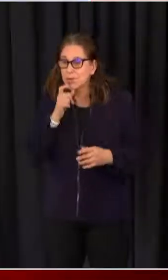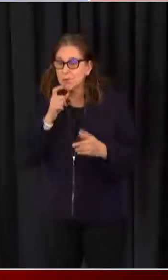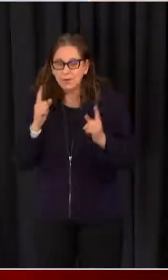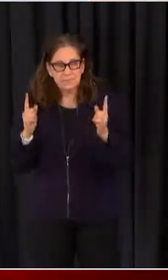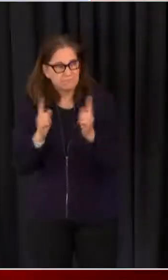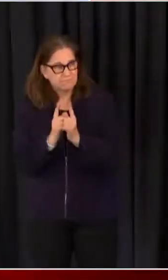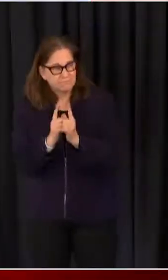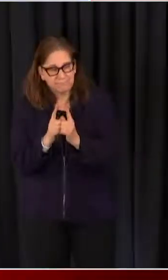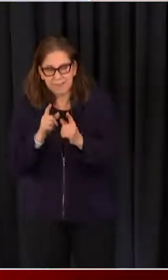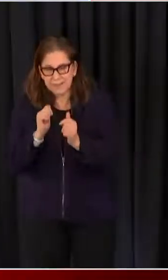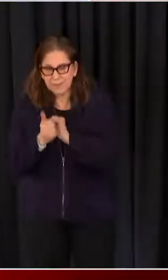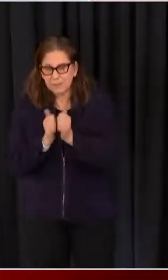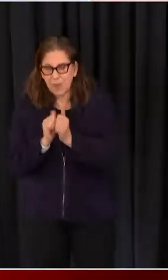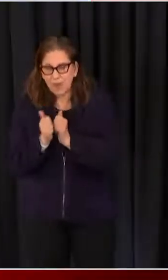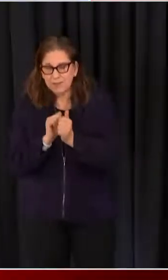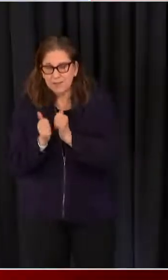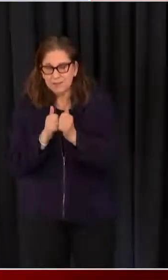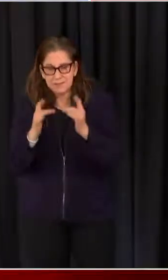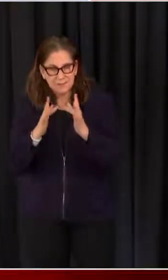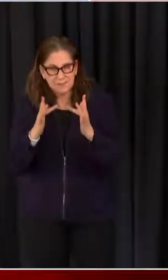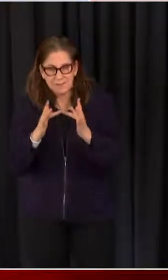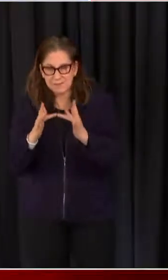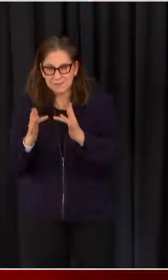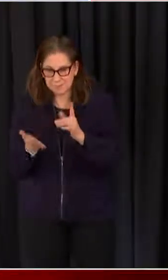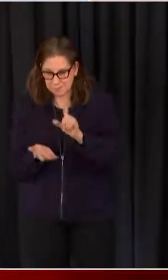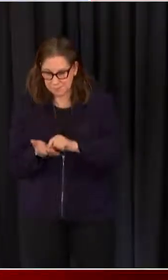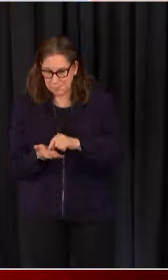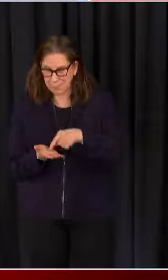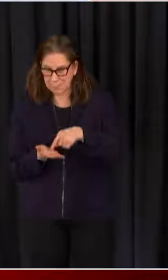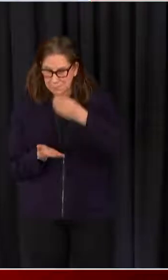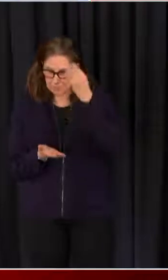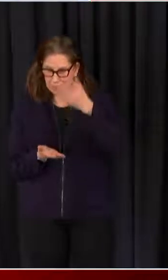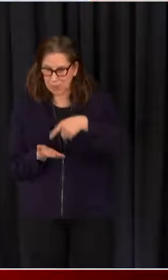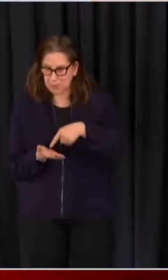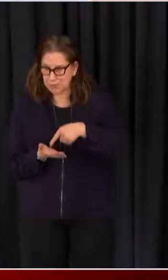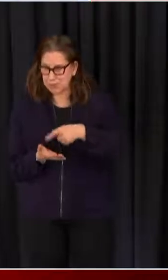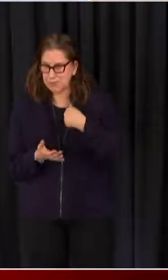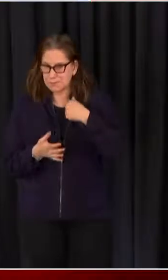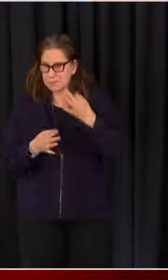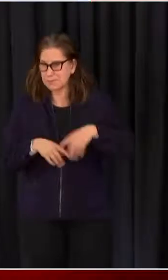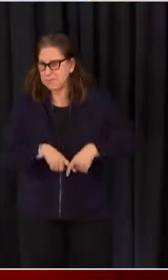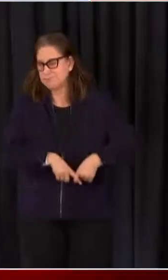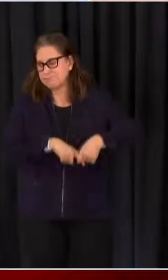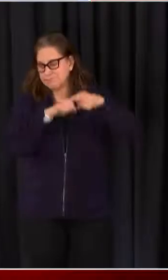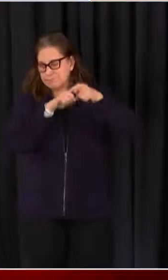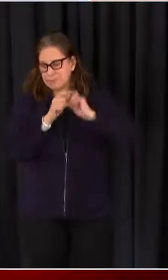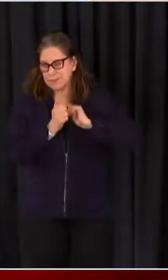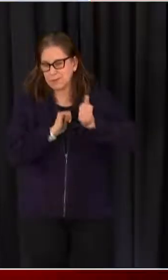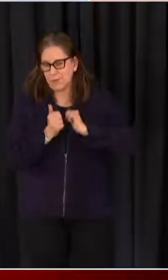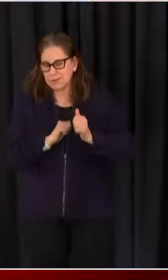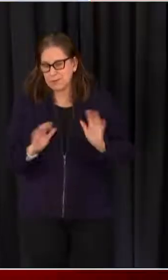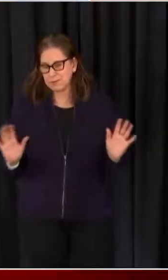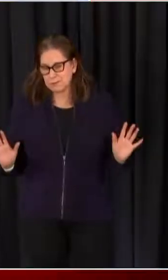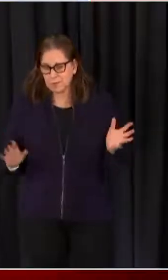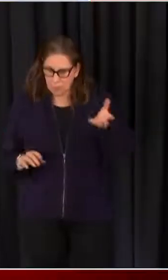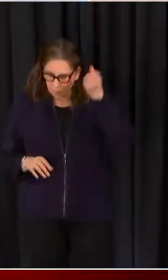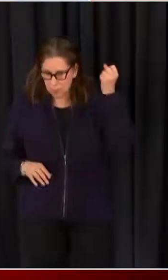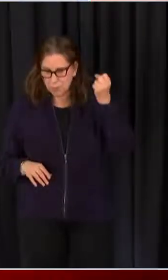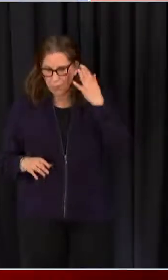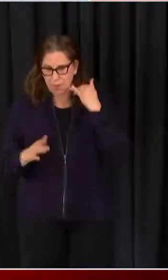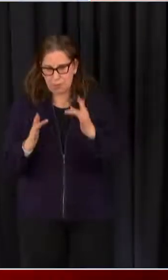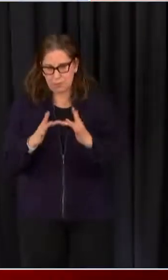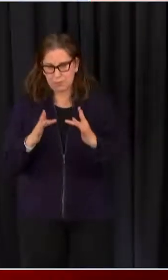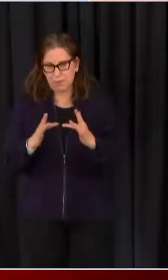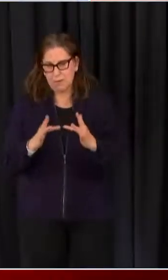sports, which we knew, and now there's published information around it, which is why we've made the decision we've made around school sports and athletics.